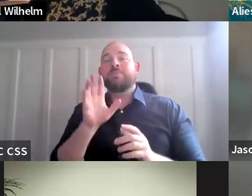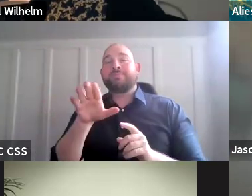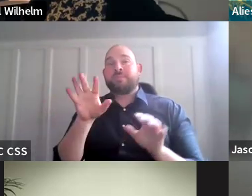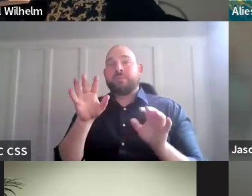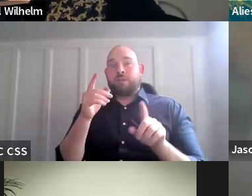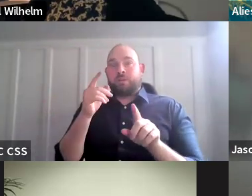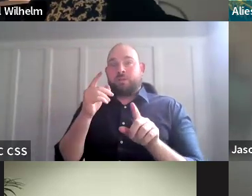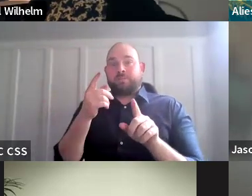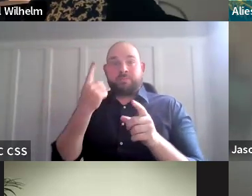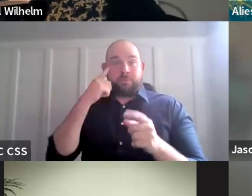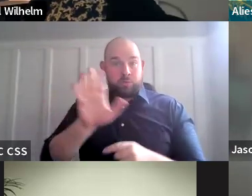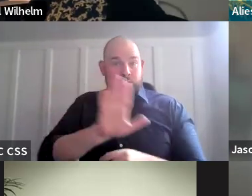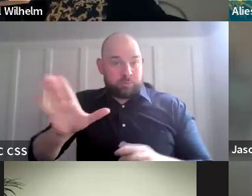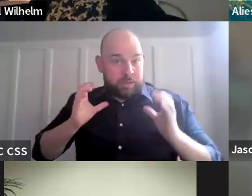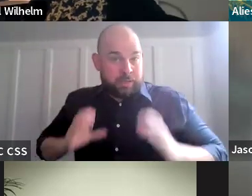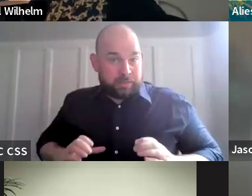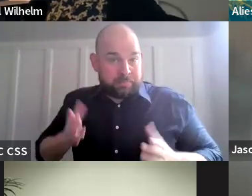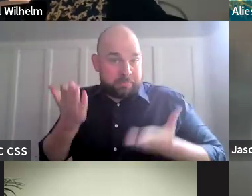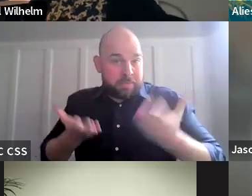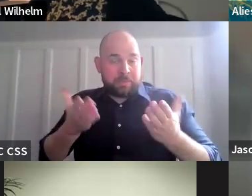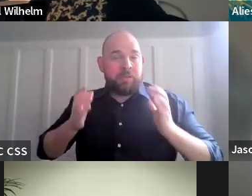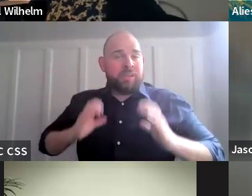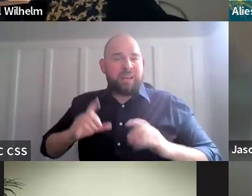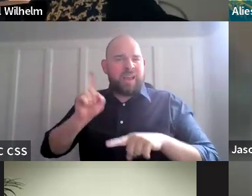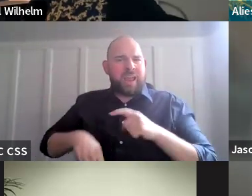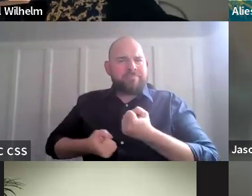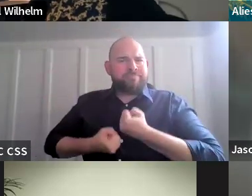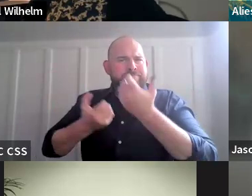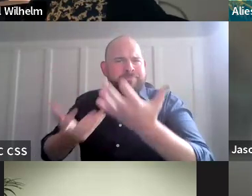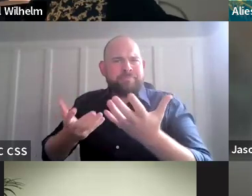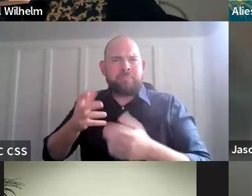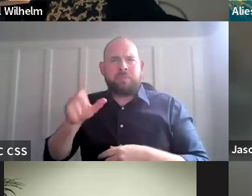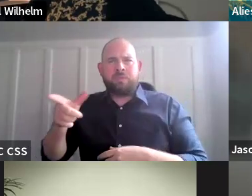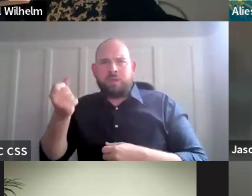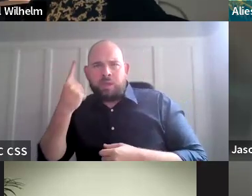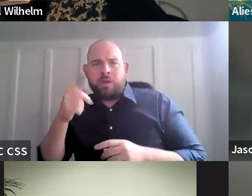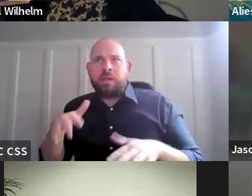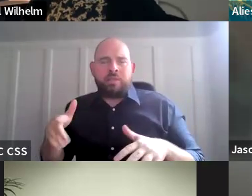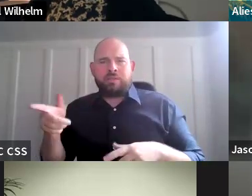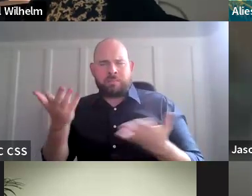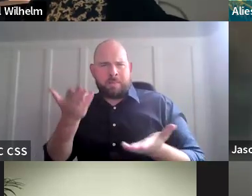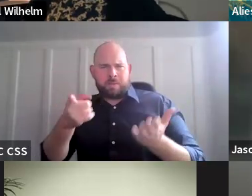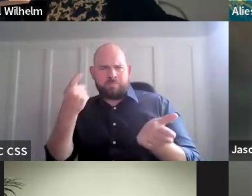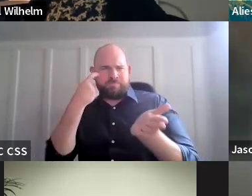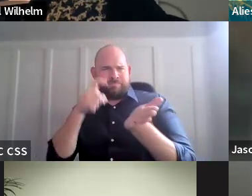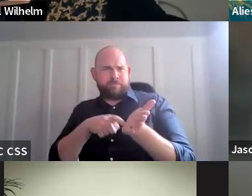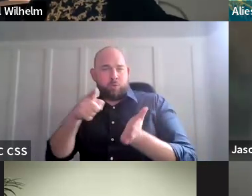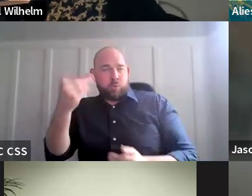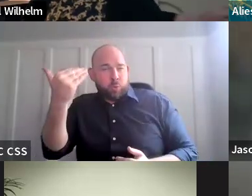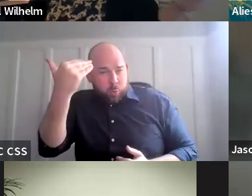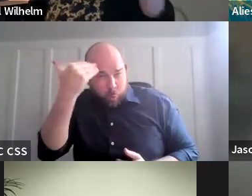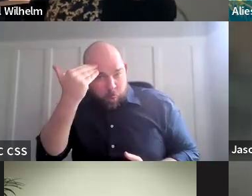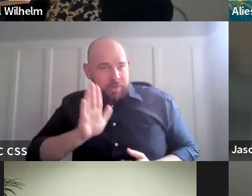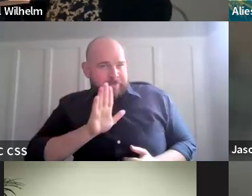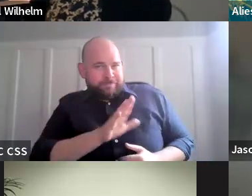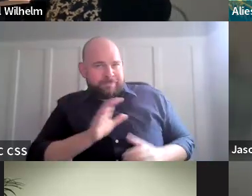have a list of people that they prefer to work with. For your clients, maybe the client